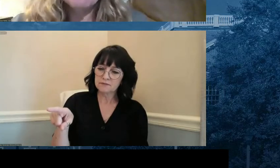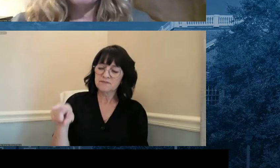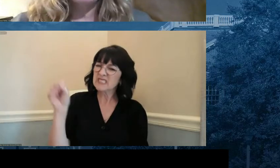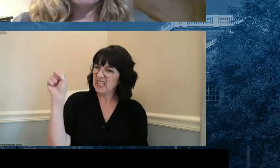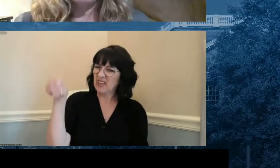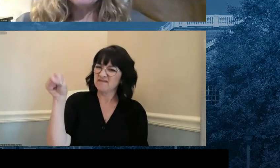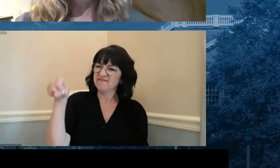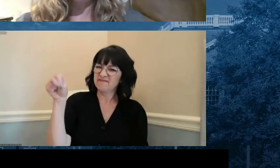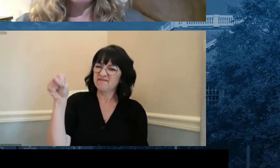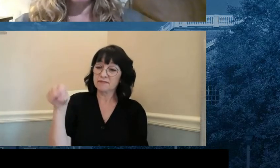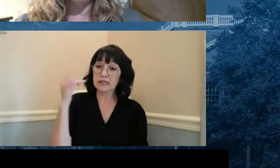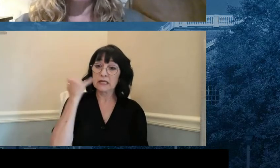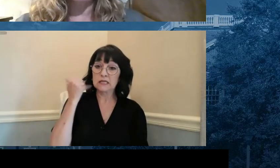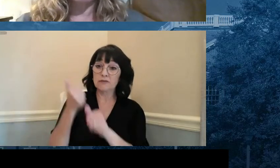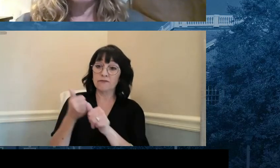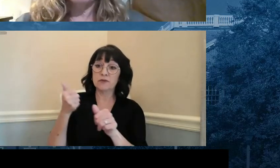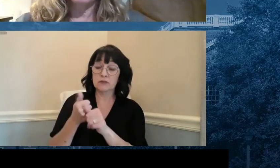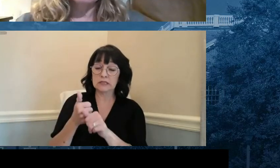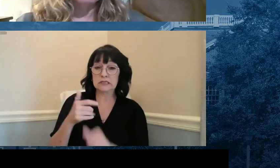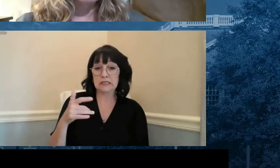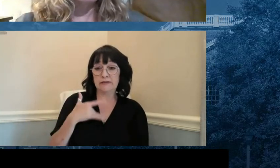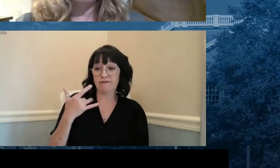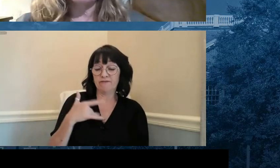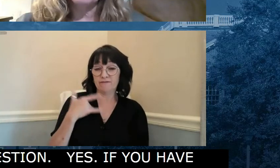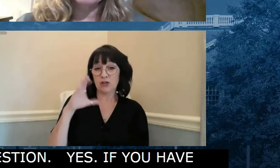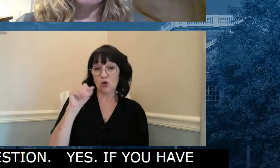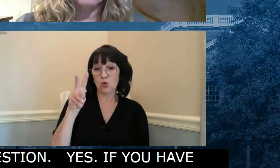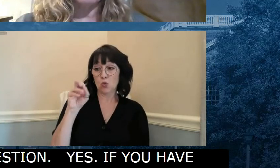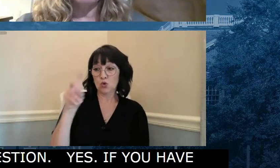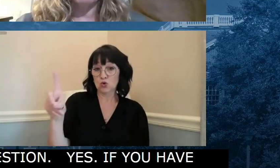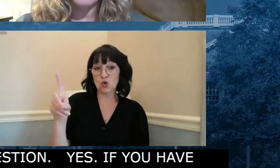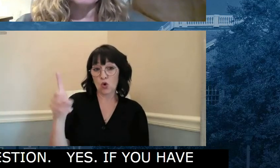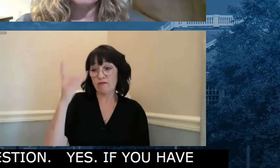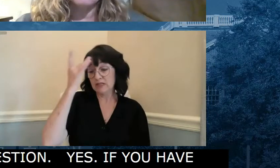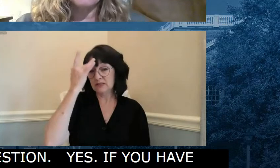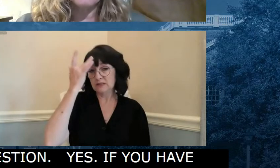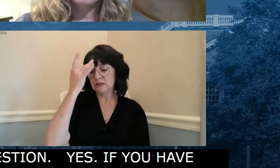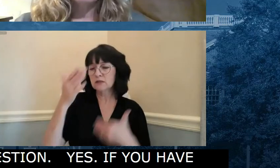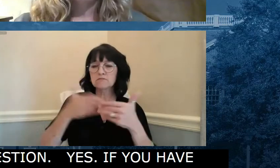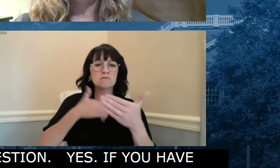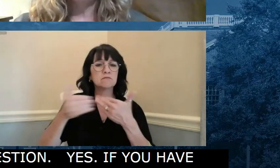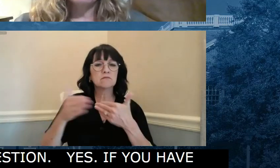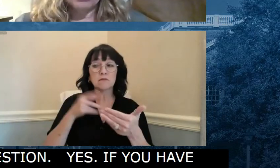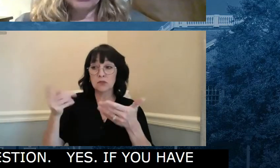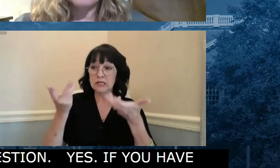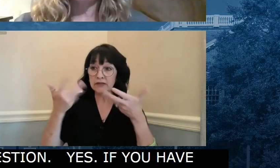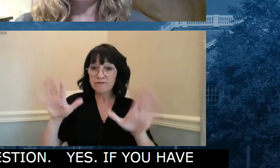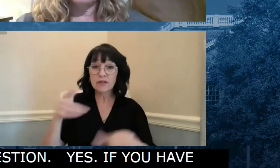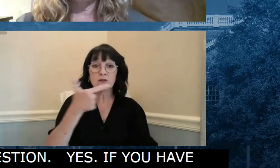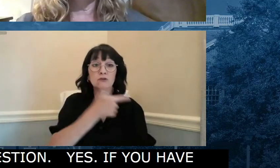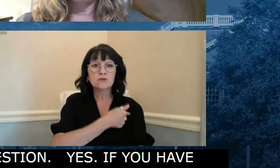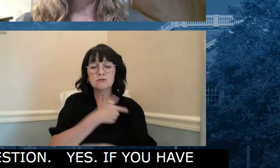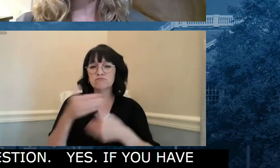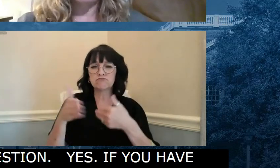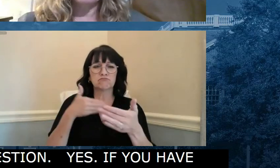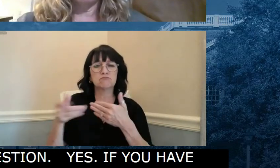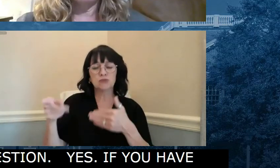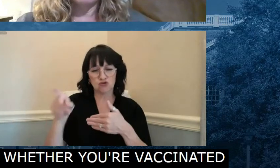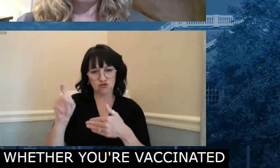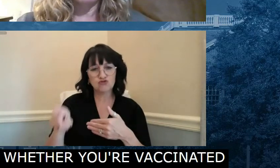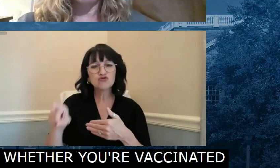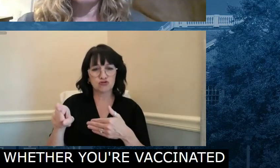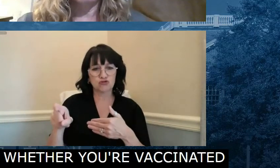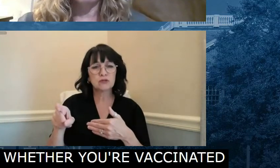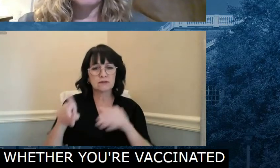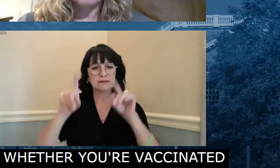Yes, if you have symptoms of COVID, regardless of whether you are vaccinated, you should get tested to